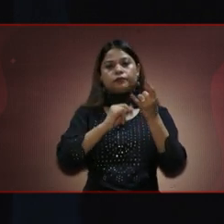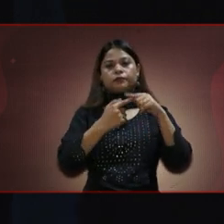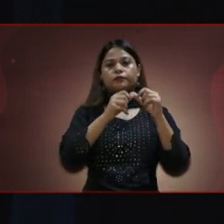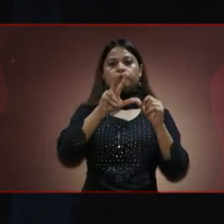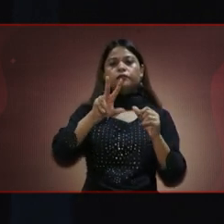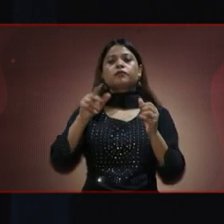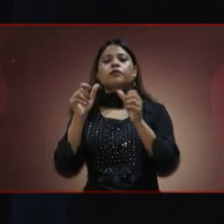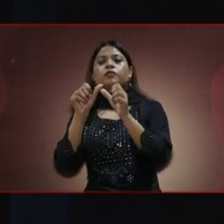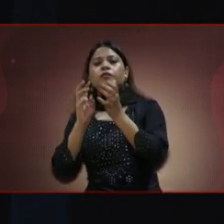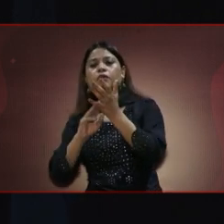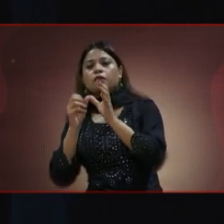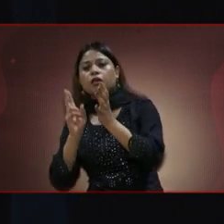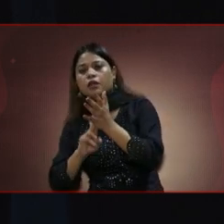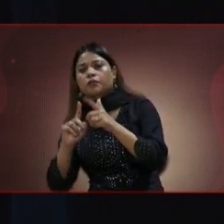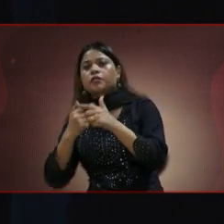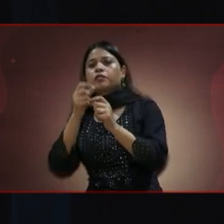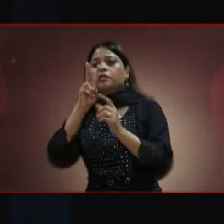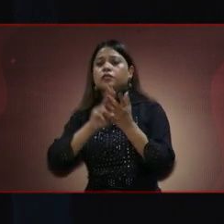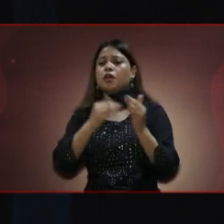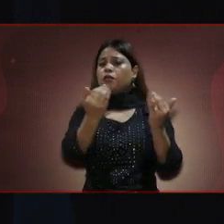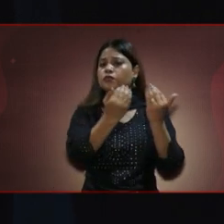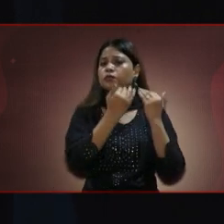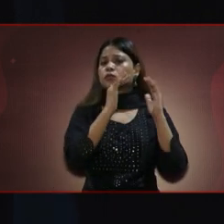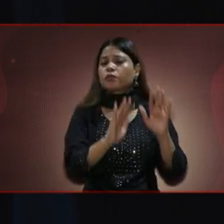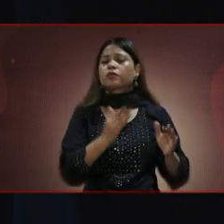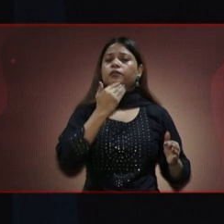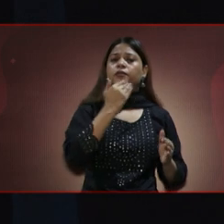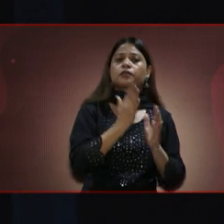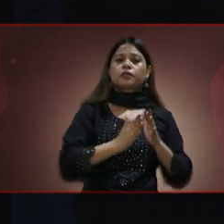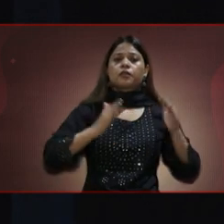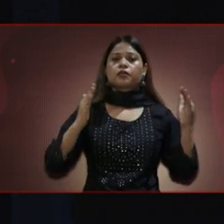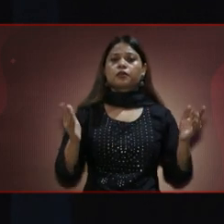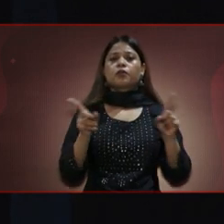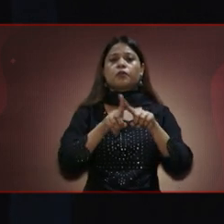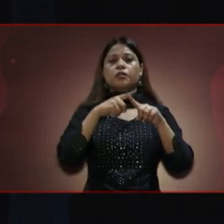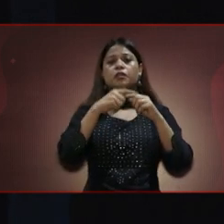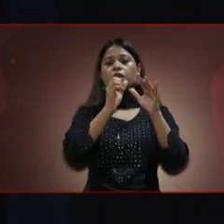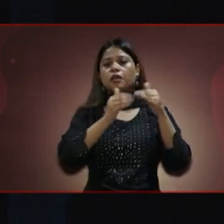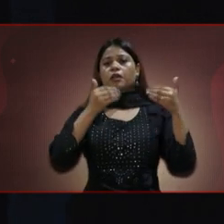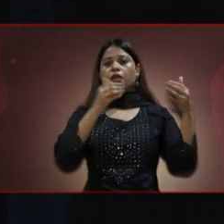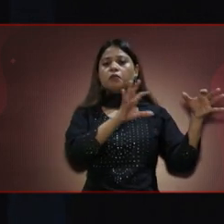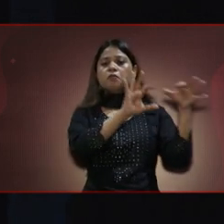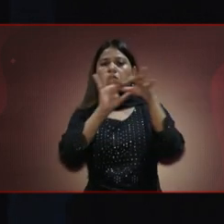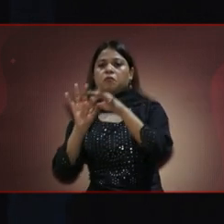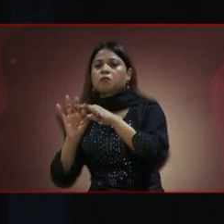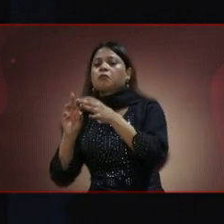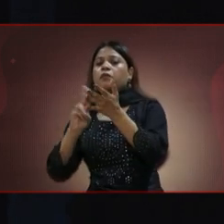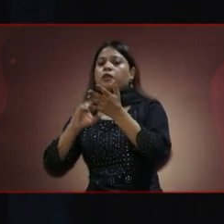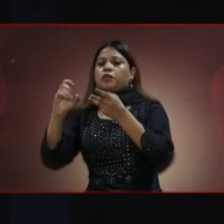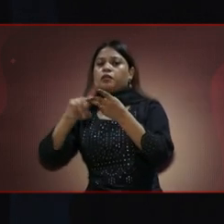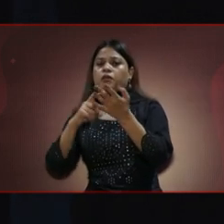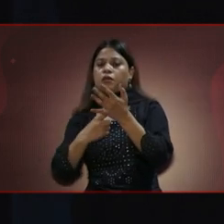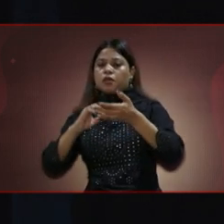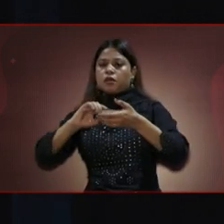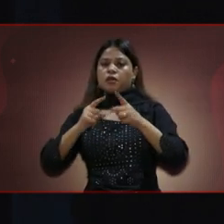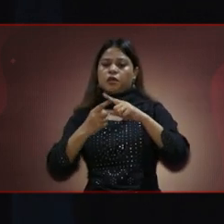invaluable insights and support. I'd like to express our appreciation to Amazon for partnering with NCRT.